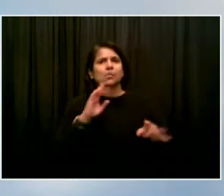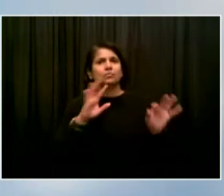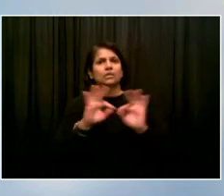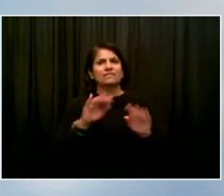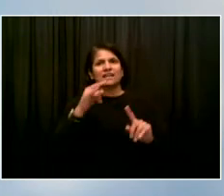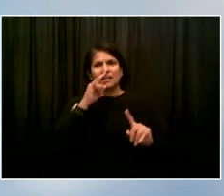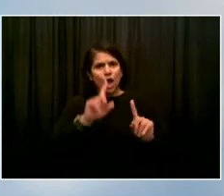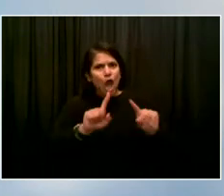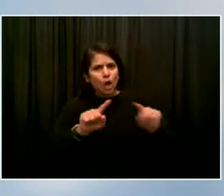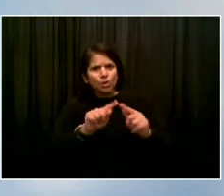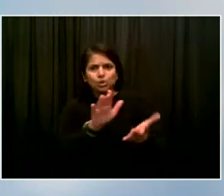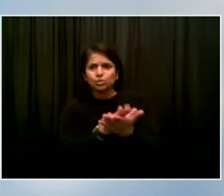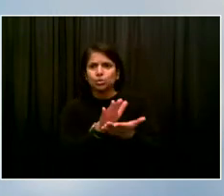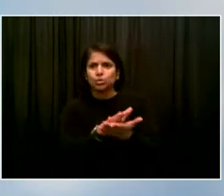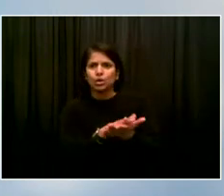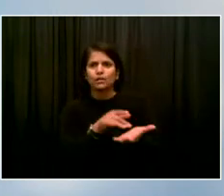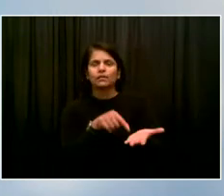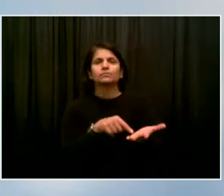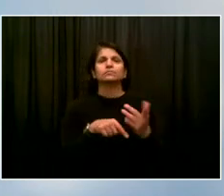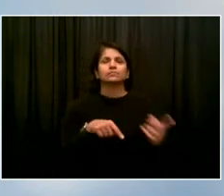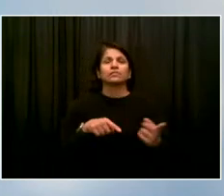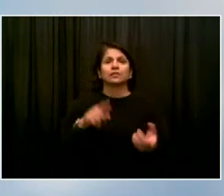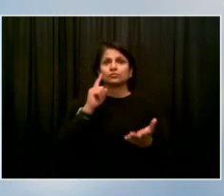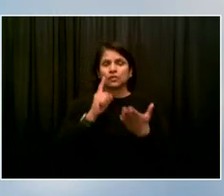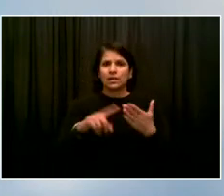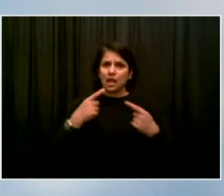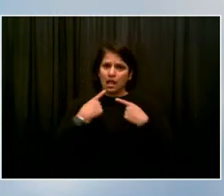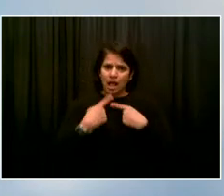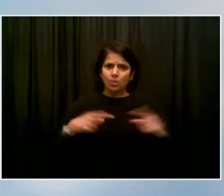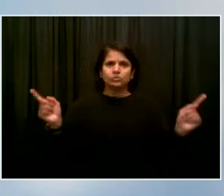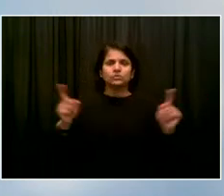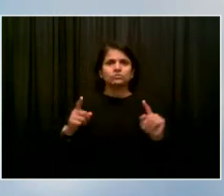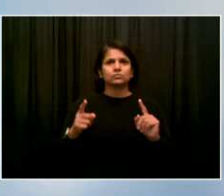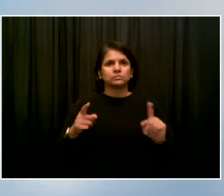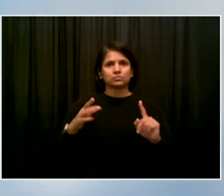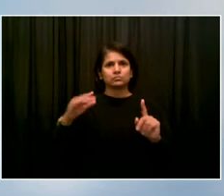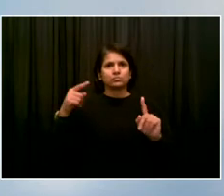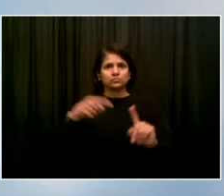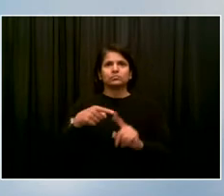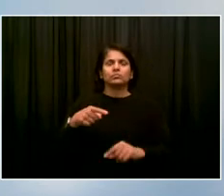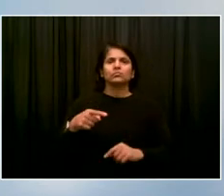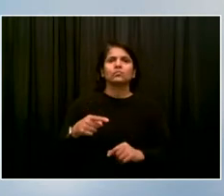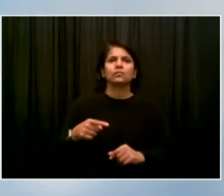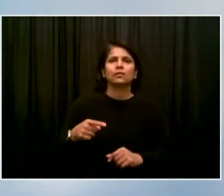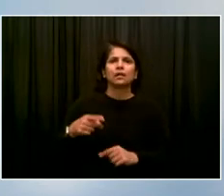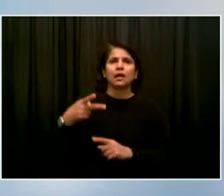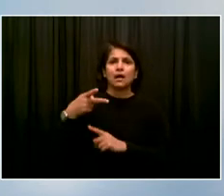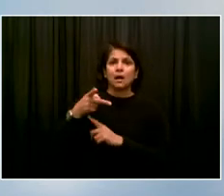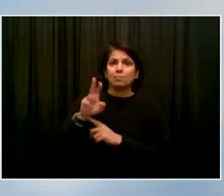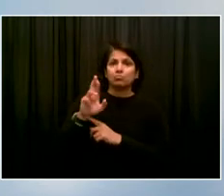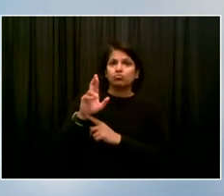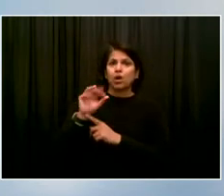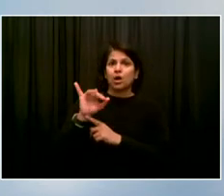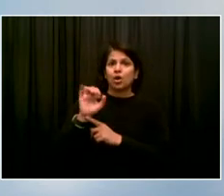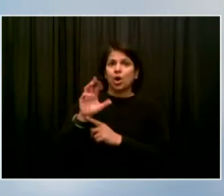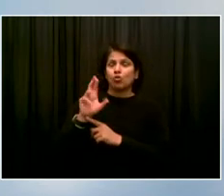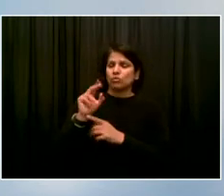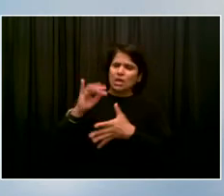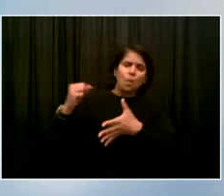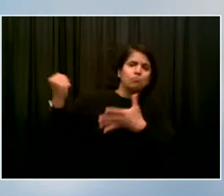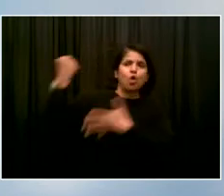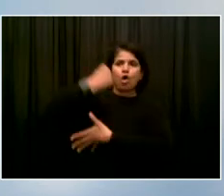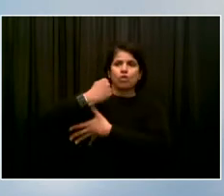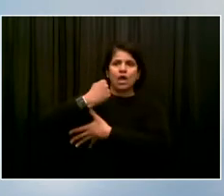Today's announcement balances those priorities, making sure that we keep as many students in school as safely as